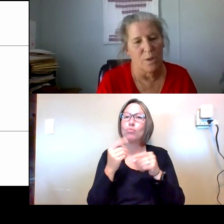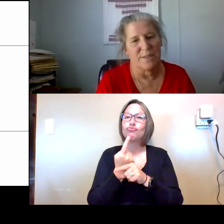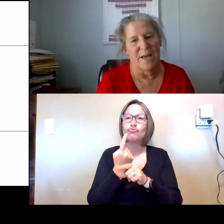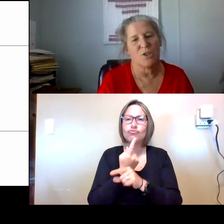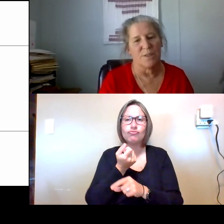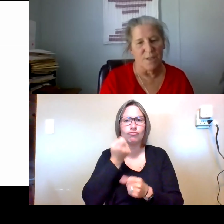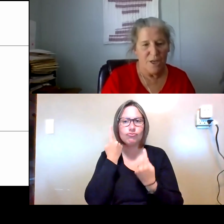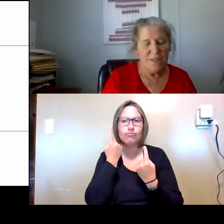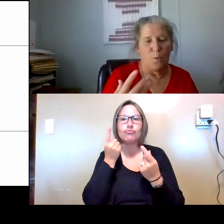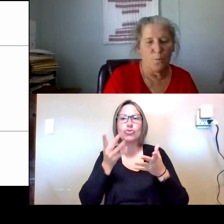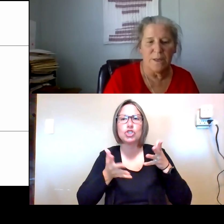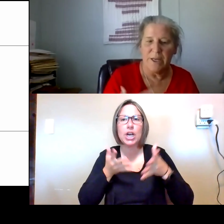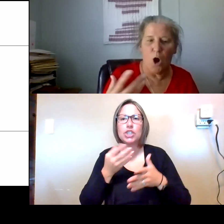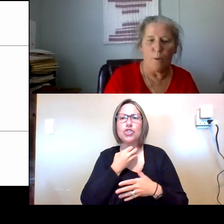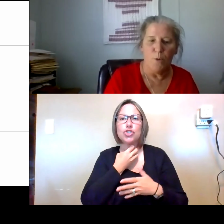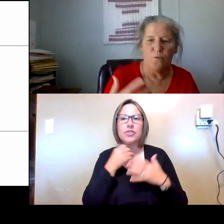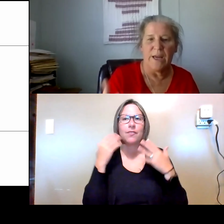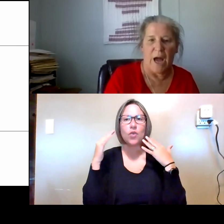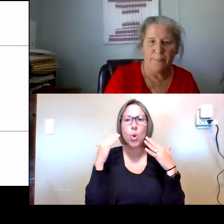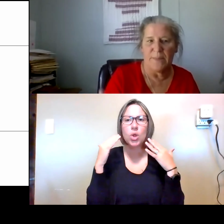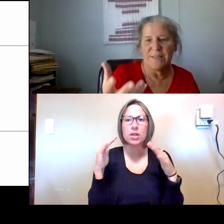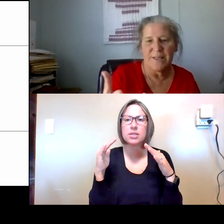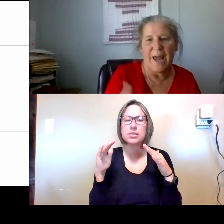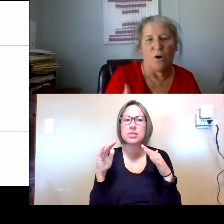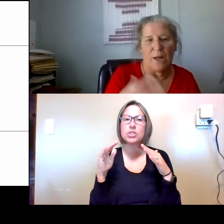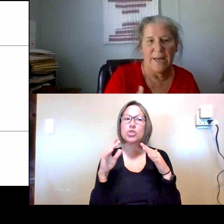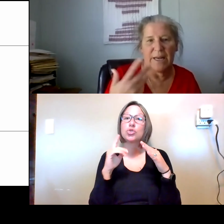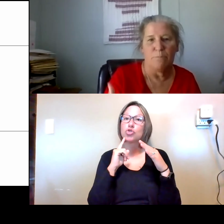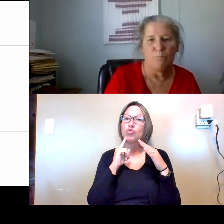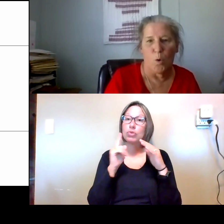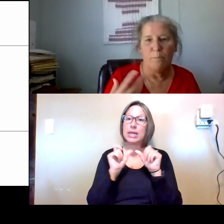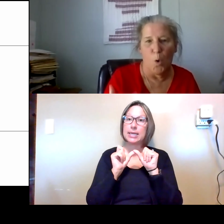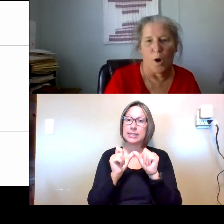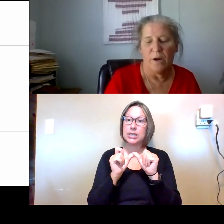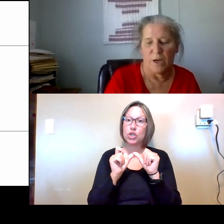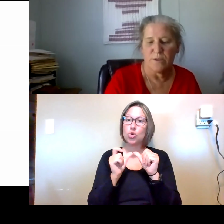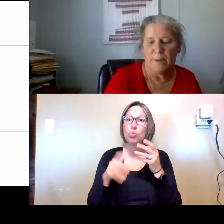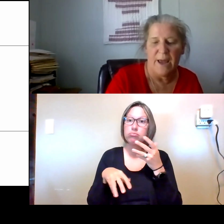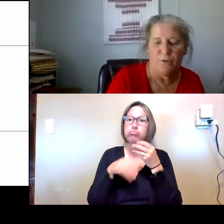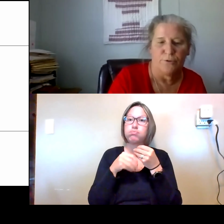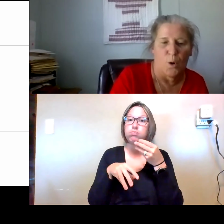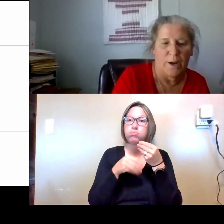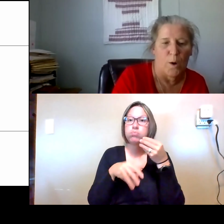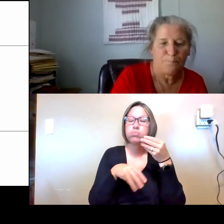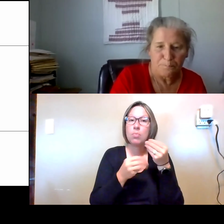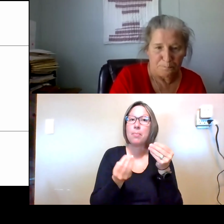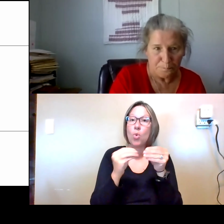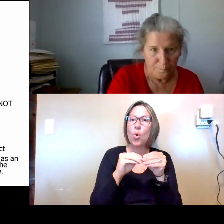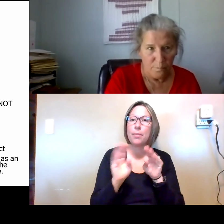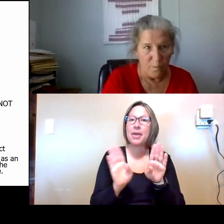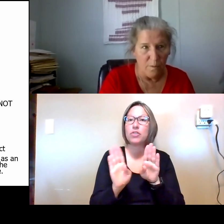and vocalizations. So we really are moving up that scale and getting more and more of those behaviors going on.